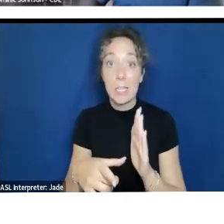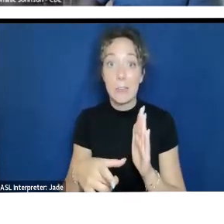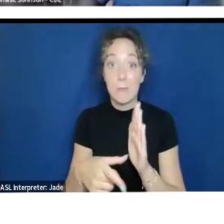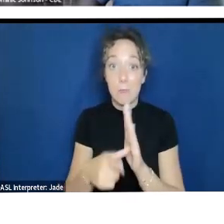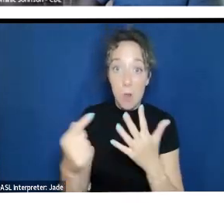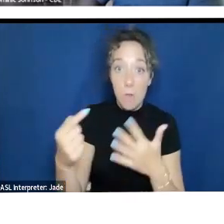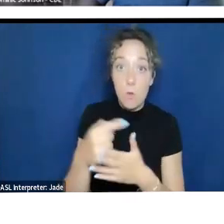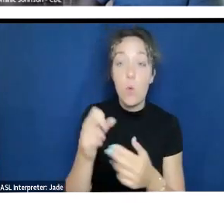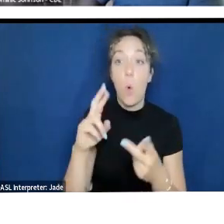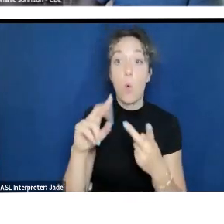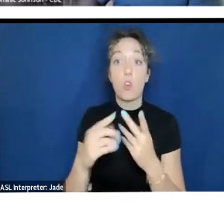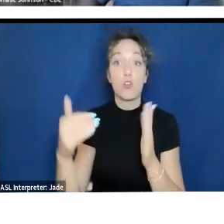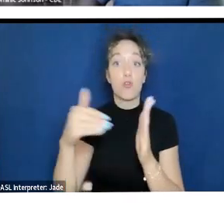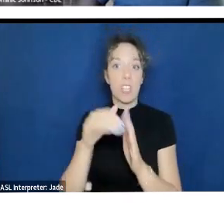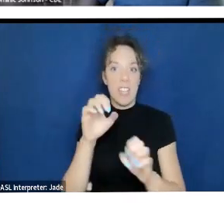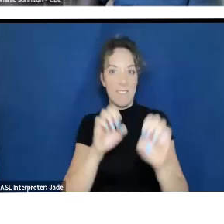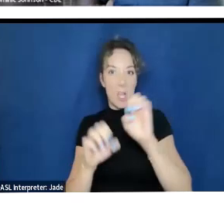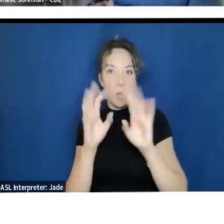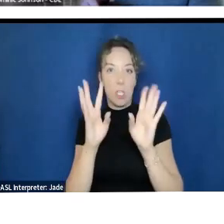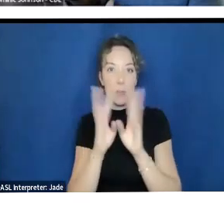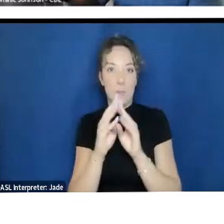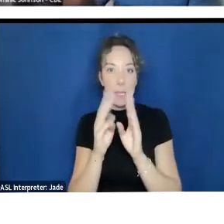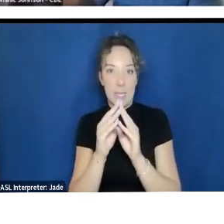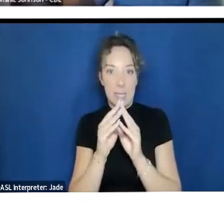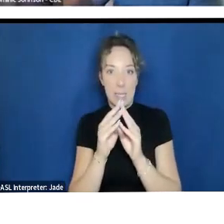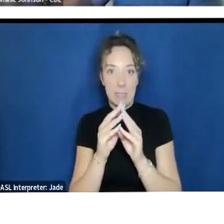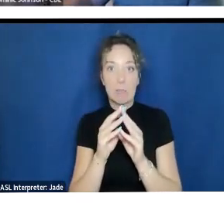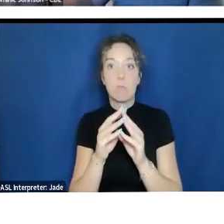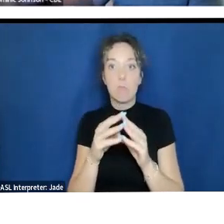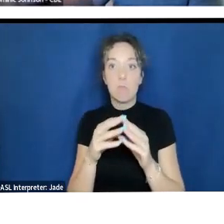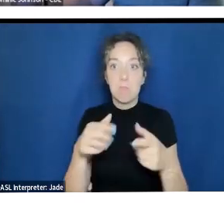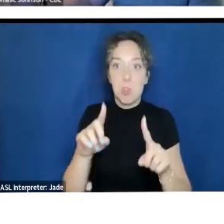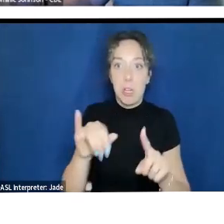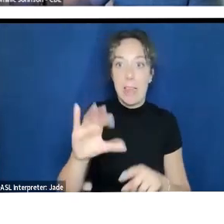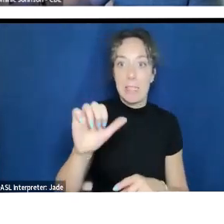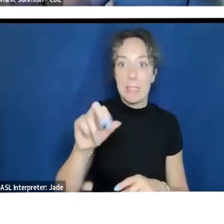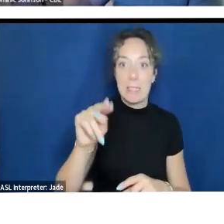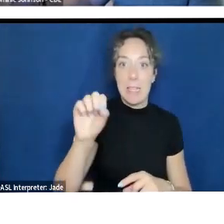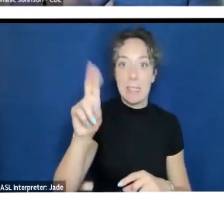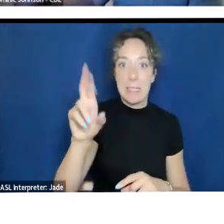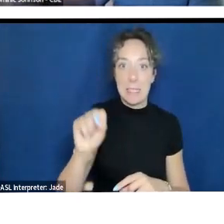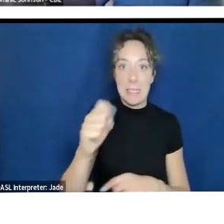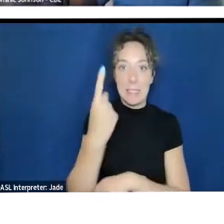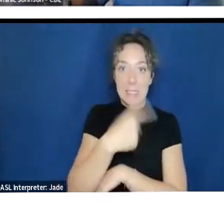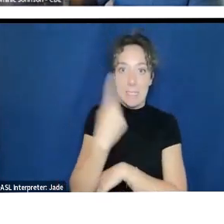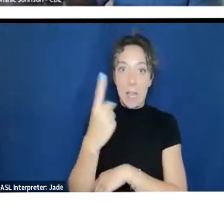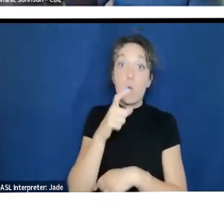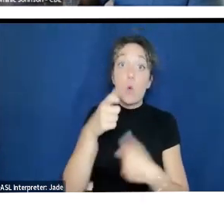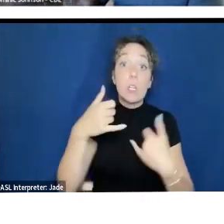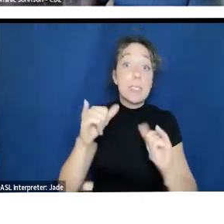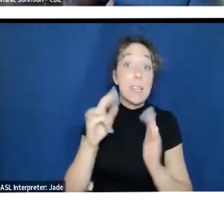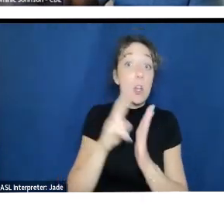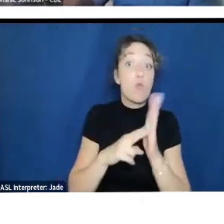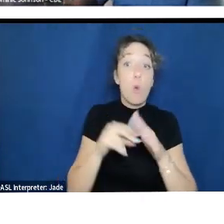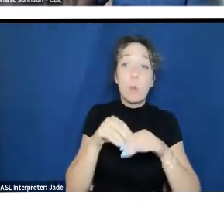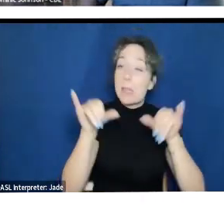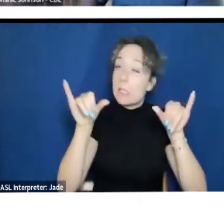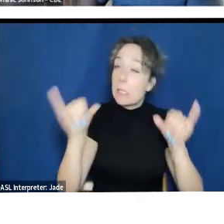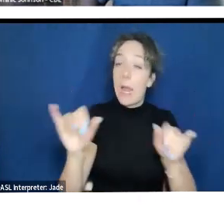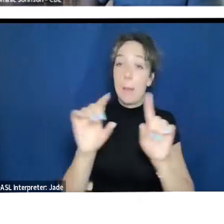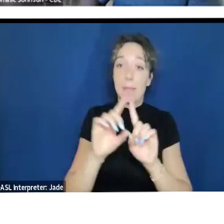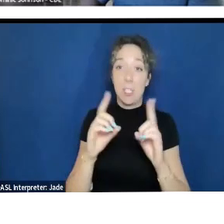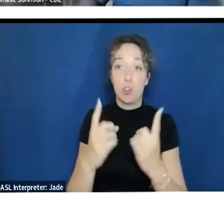meetings as of Census Day, who were still enrolled in the same district as of